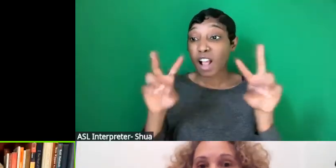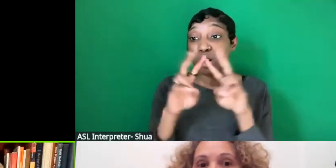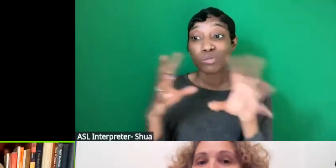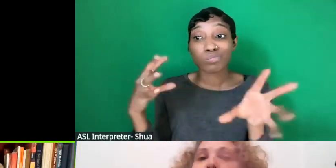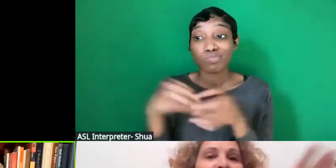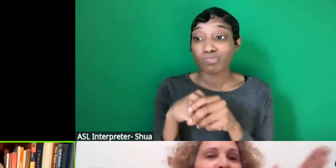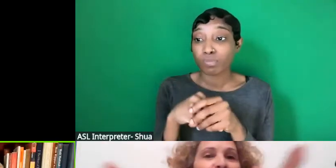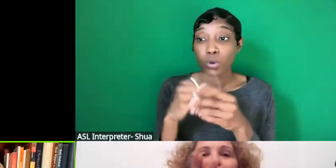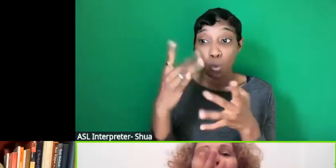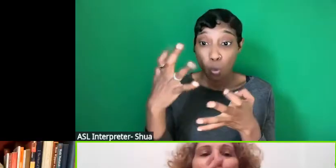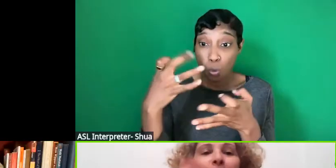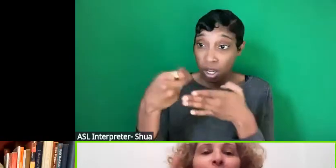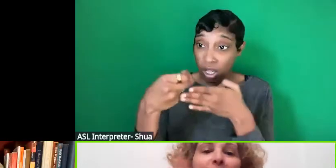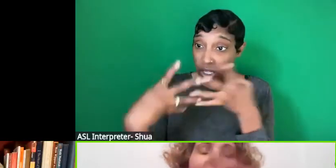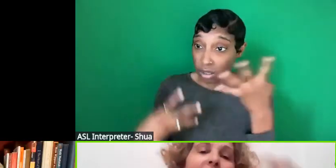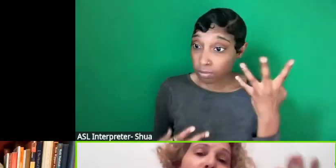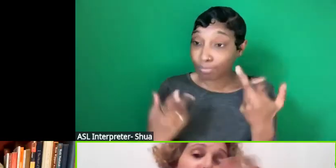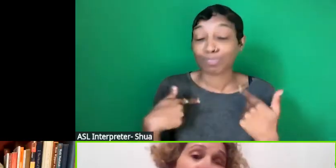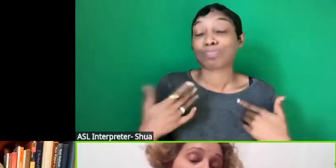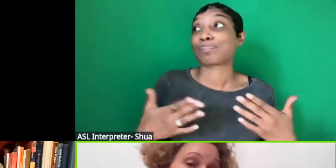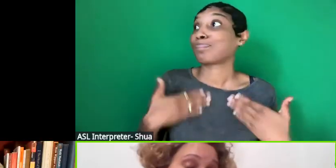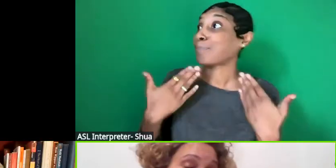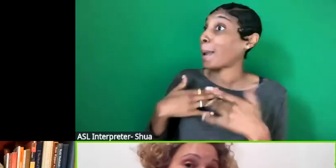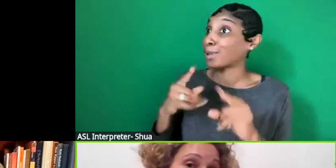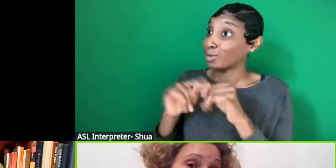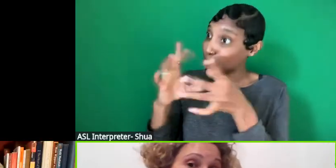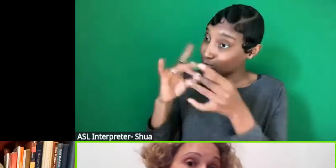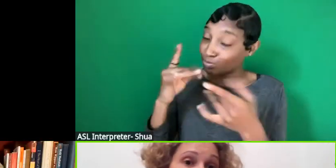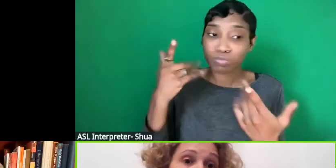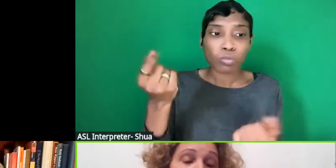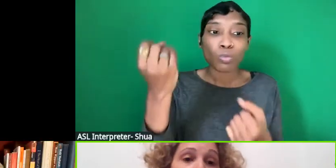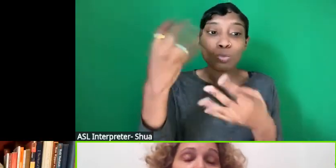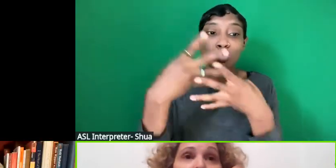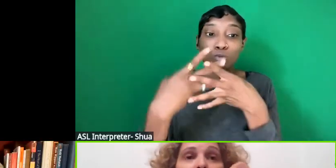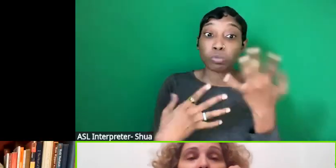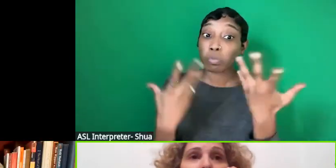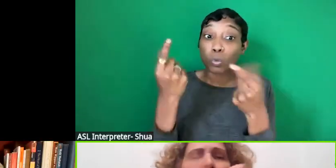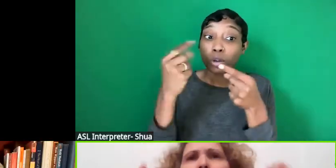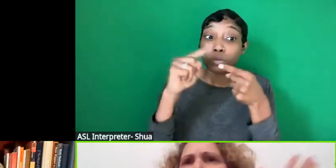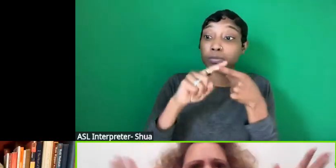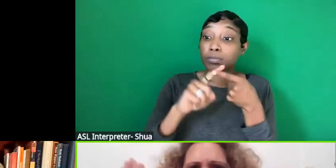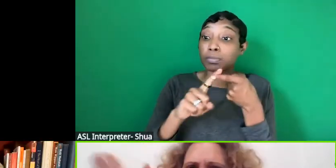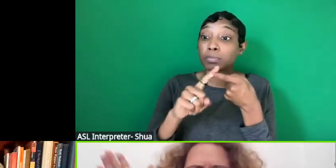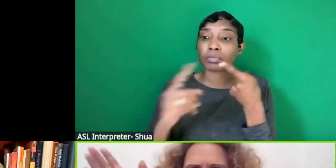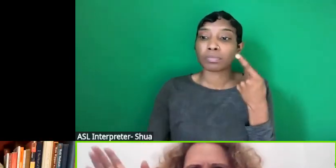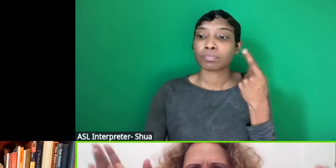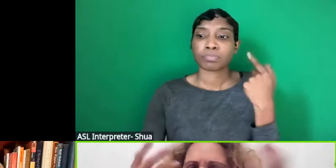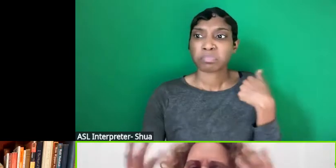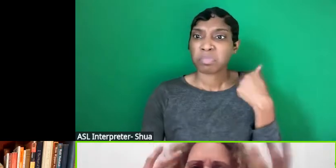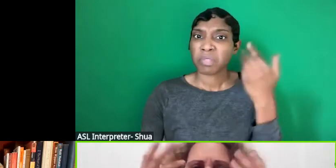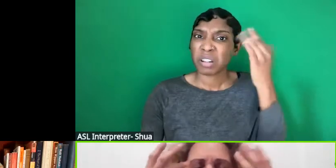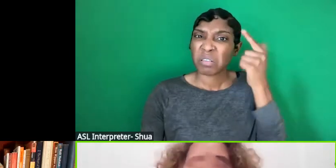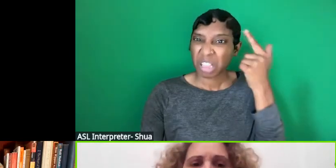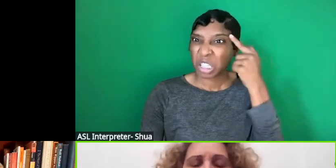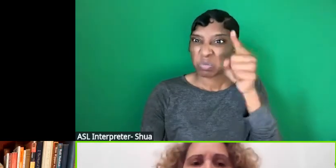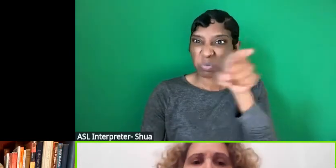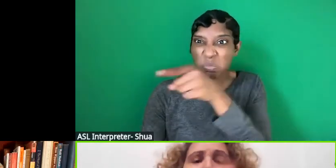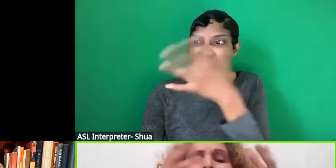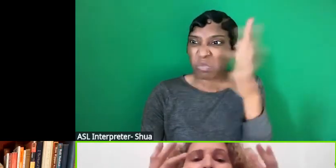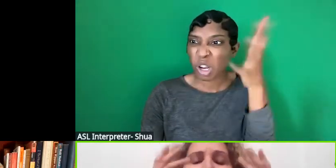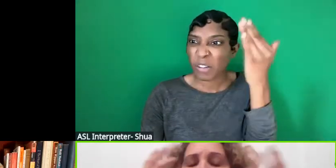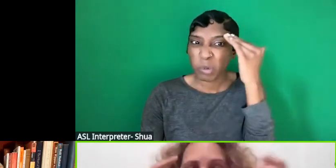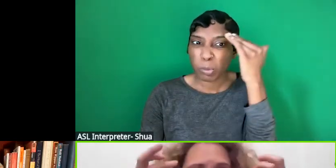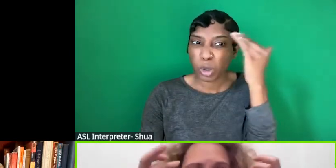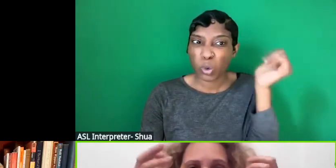some? Sure, happy to. Growth mindset is often associated with, and these are probably familiar to you, but maybe you haven't heard them this